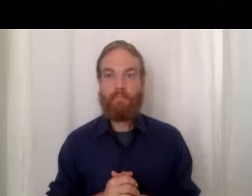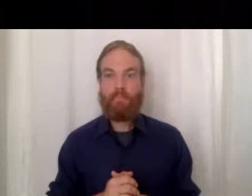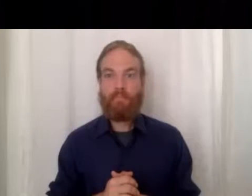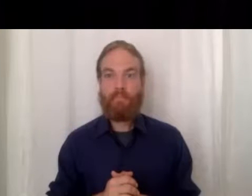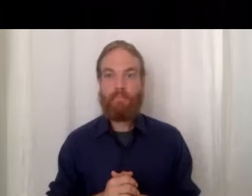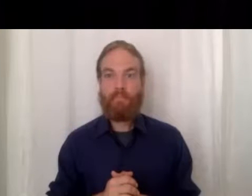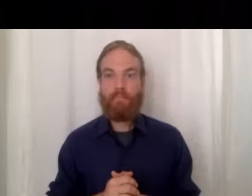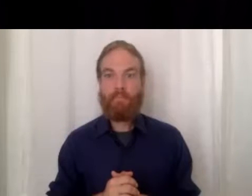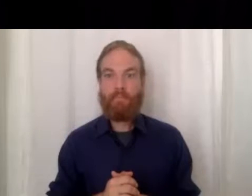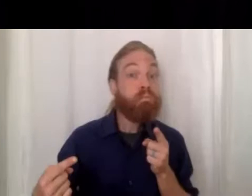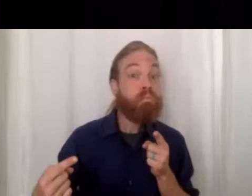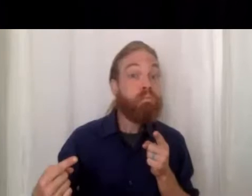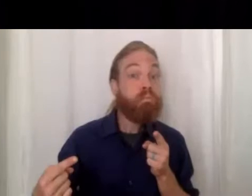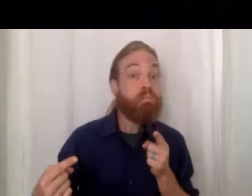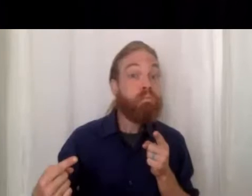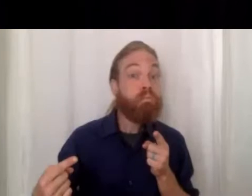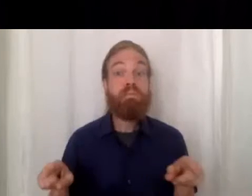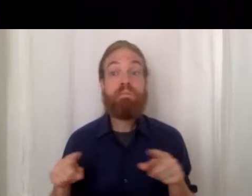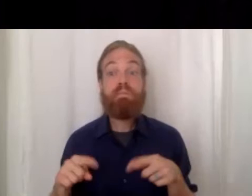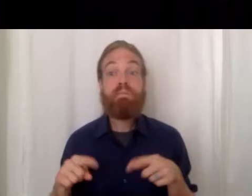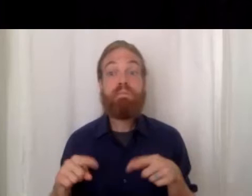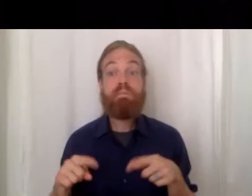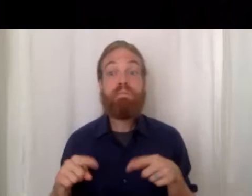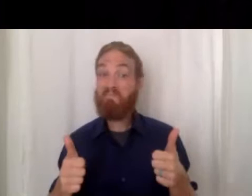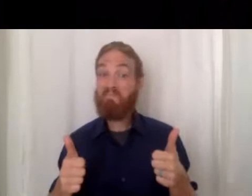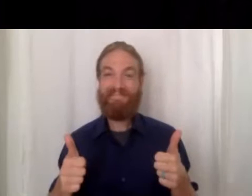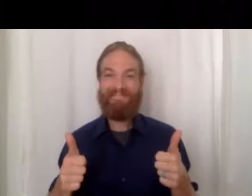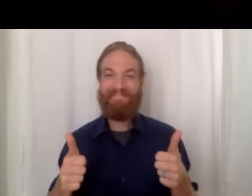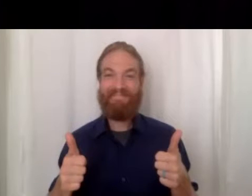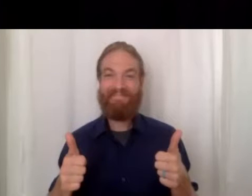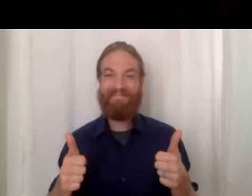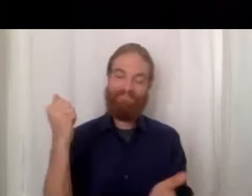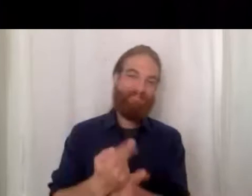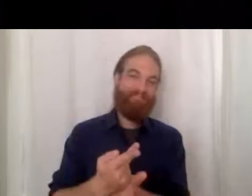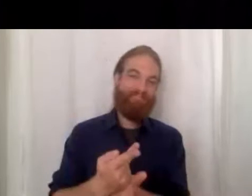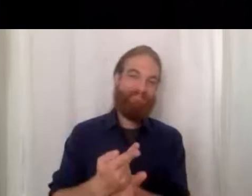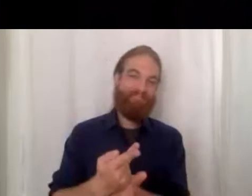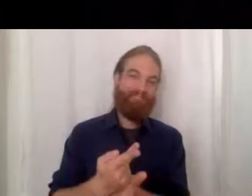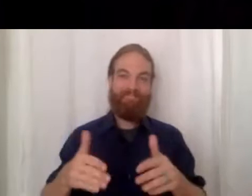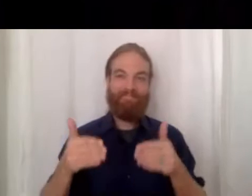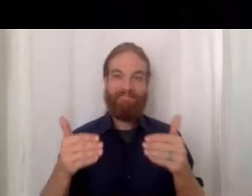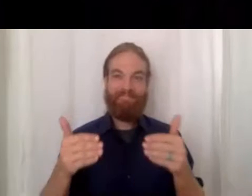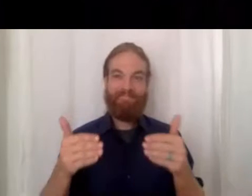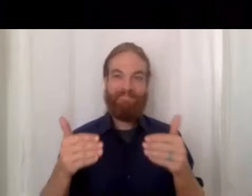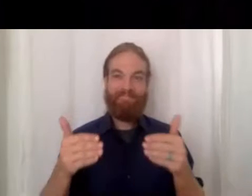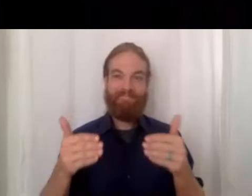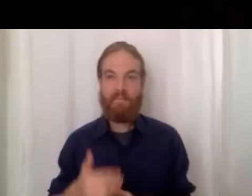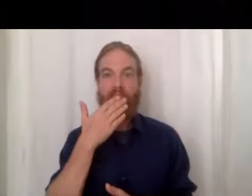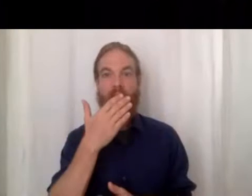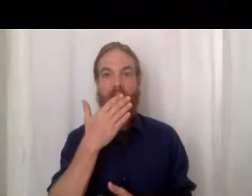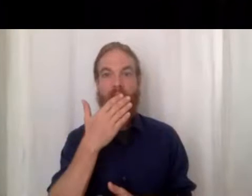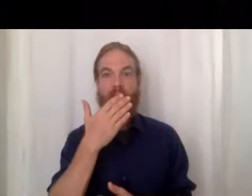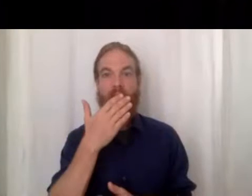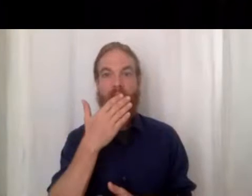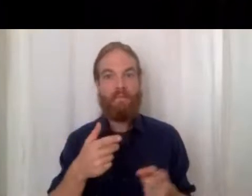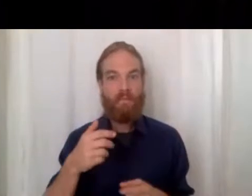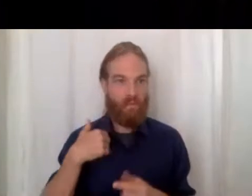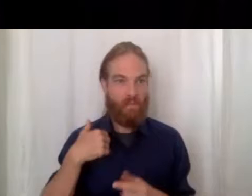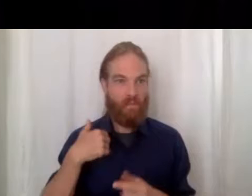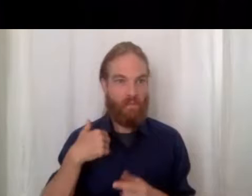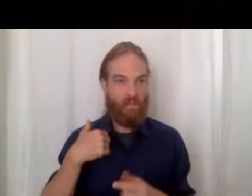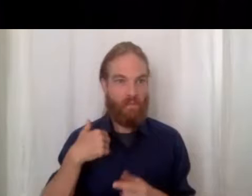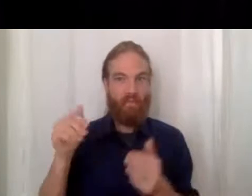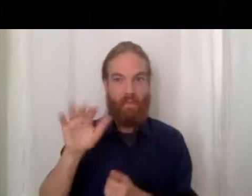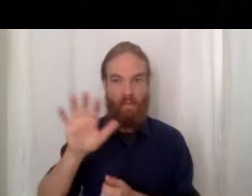All right, they're approved. Yes, Cammie, there's about a 3-second delay, which ensures that you have the last word on any subject. So you're